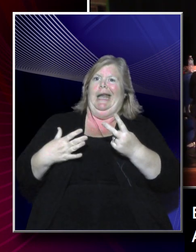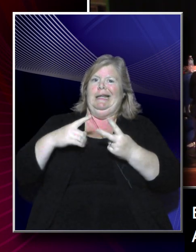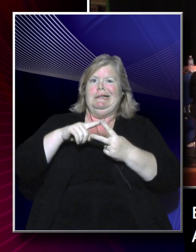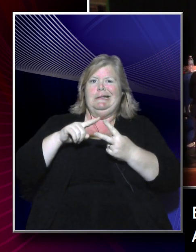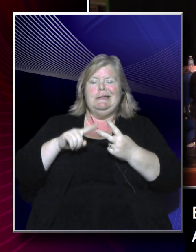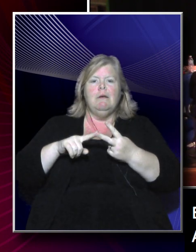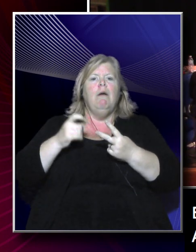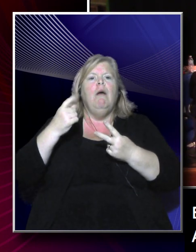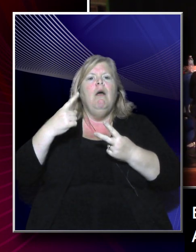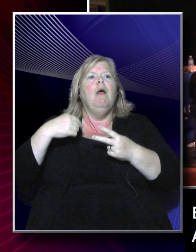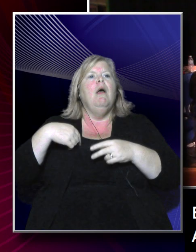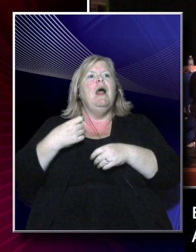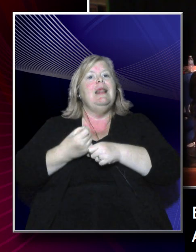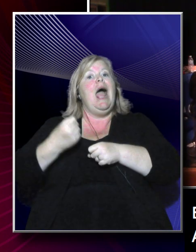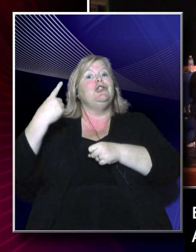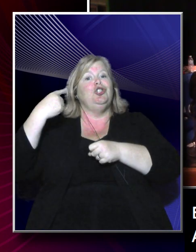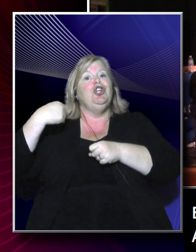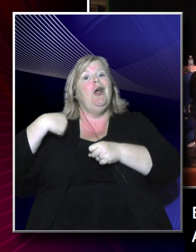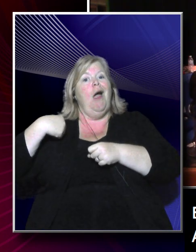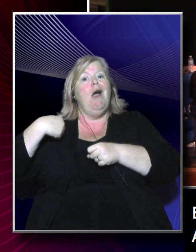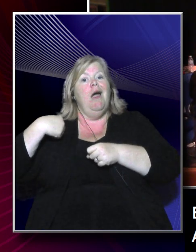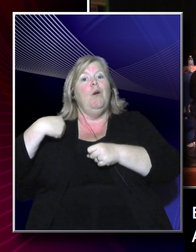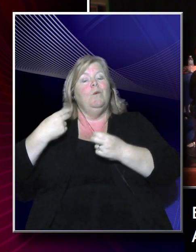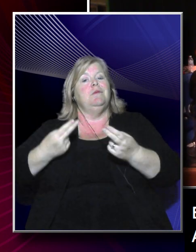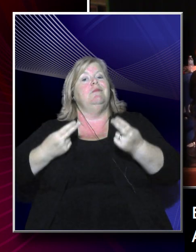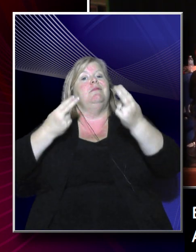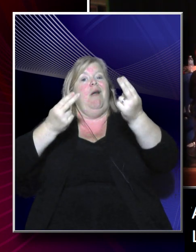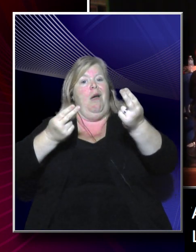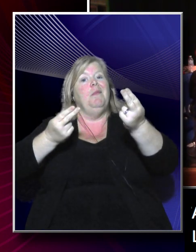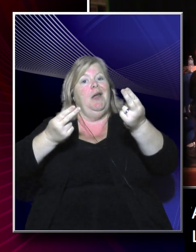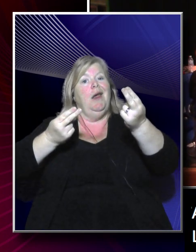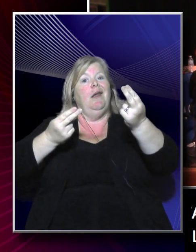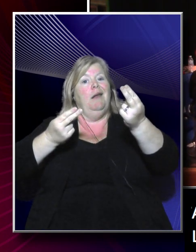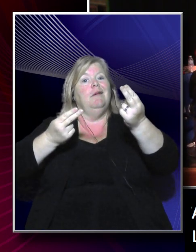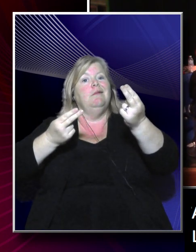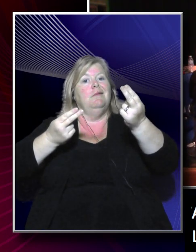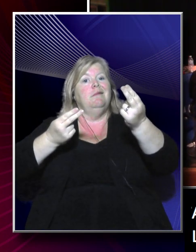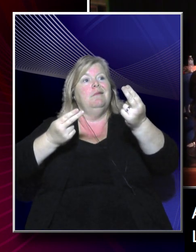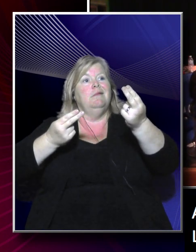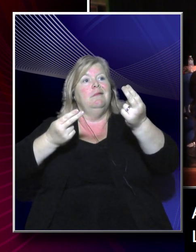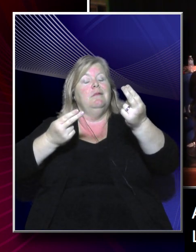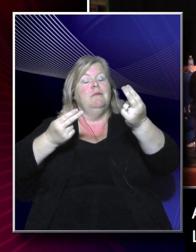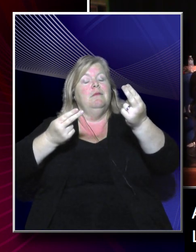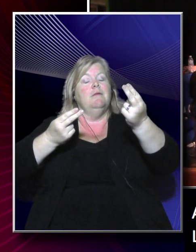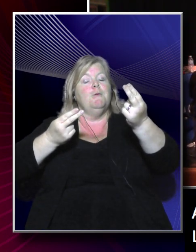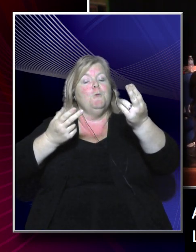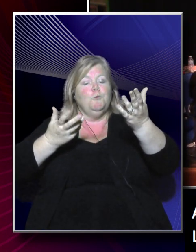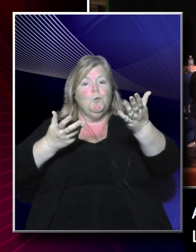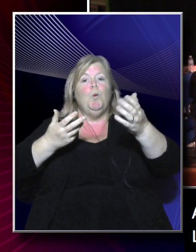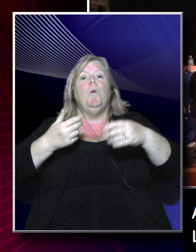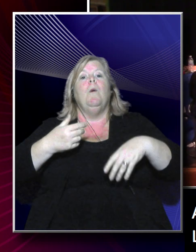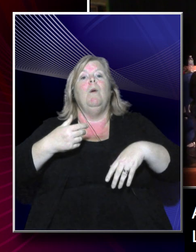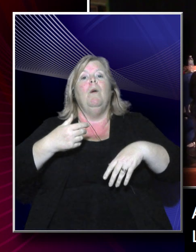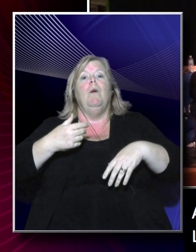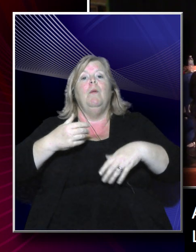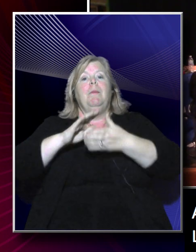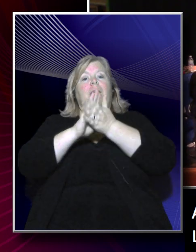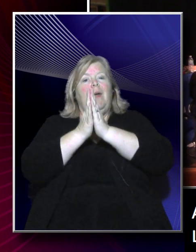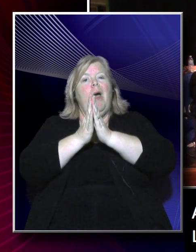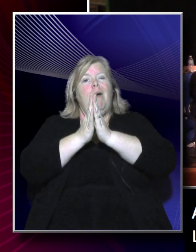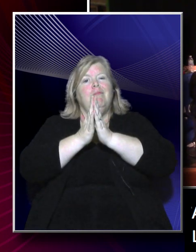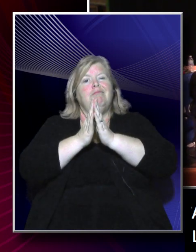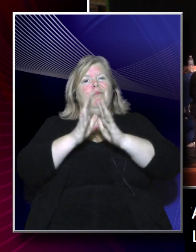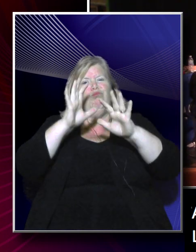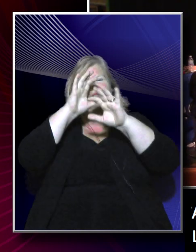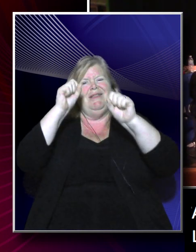Last year, I was nominated to possibly be selected as board president. I had to